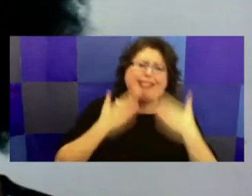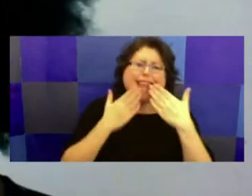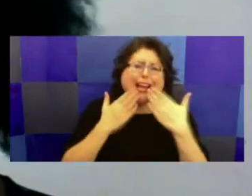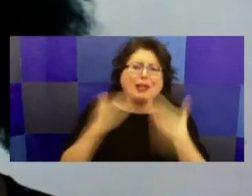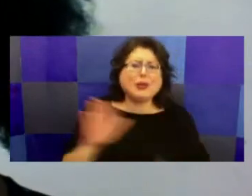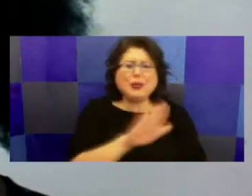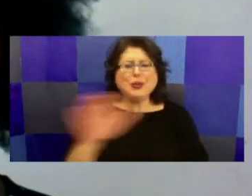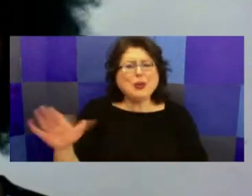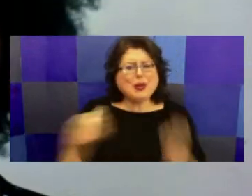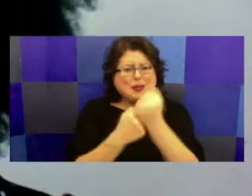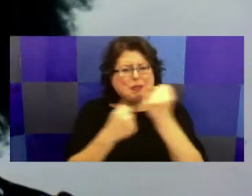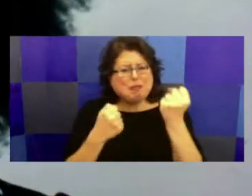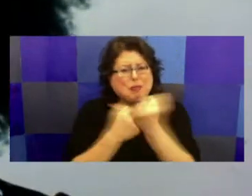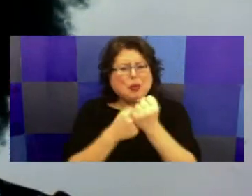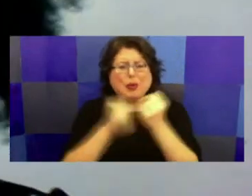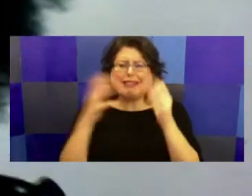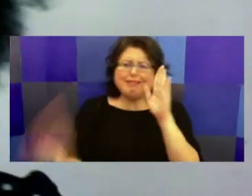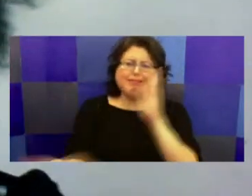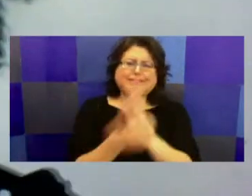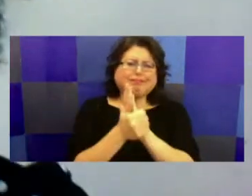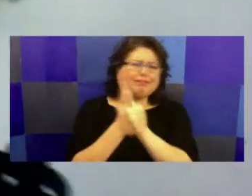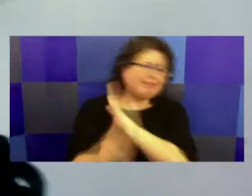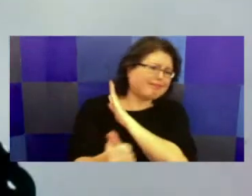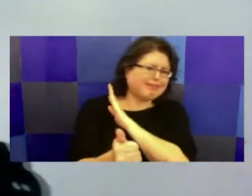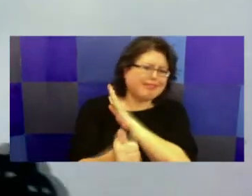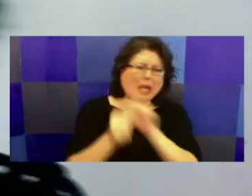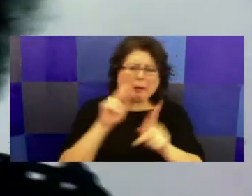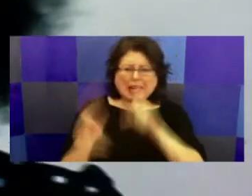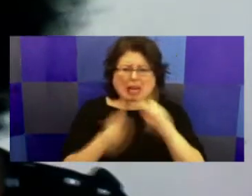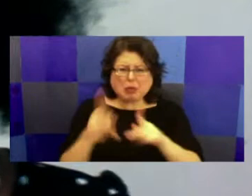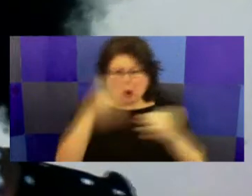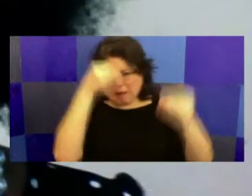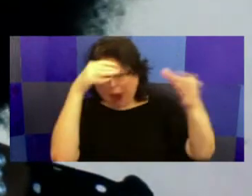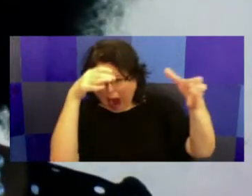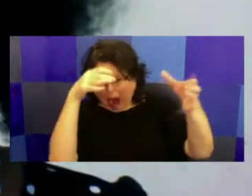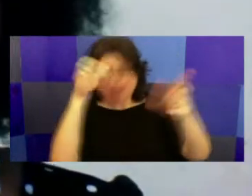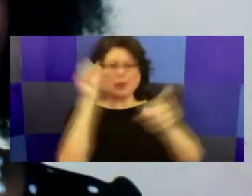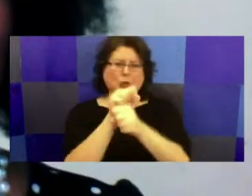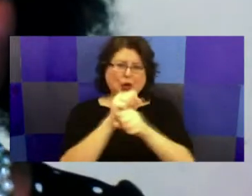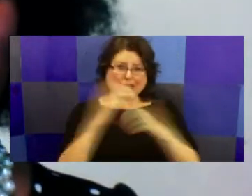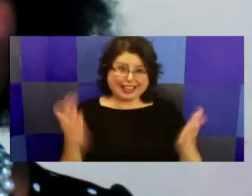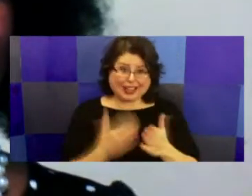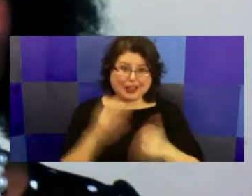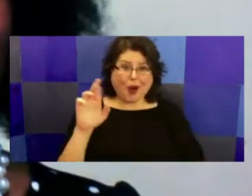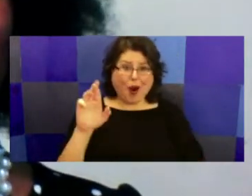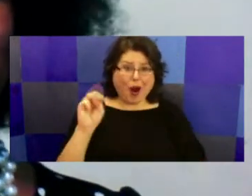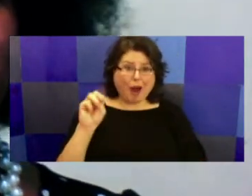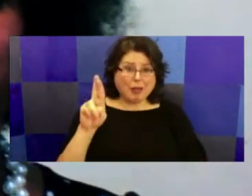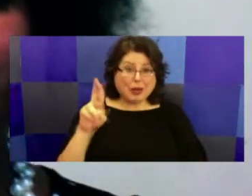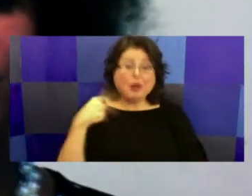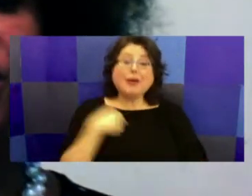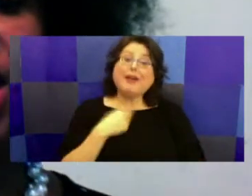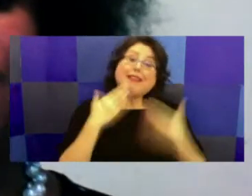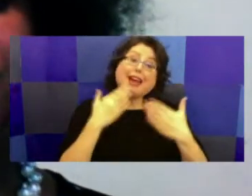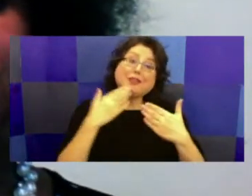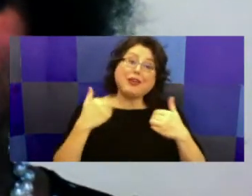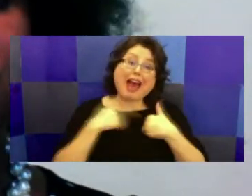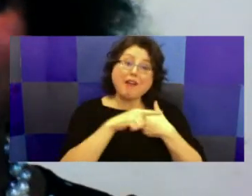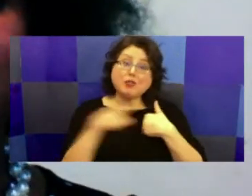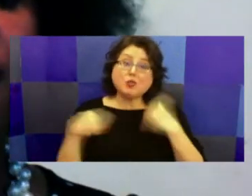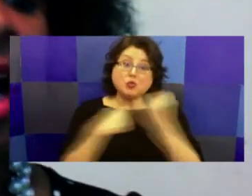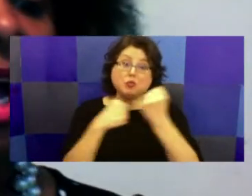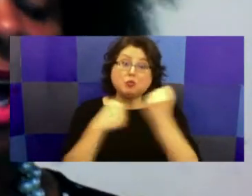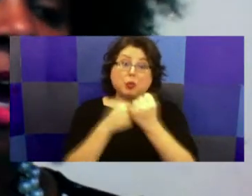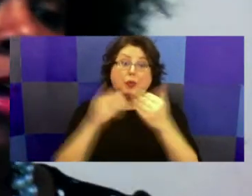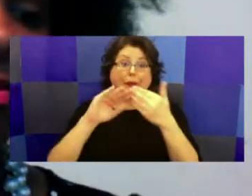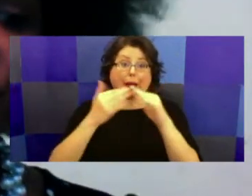some really talented people that work here at Robert Morris University. And, you know, we're so grateful to have such a supportive campus